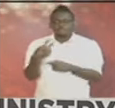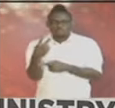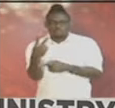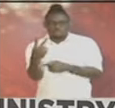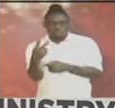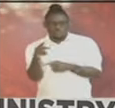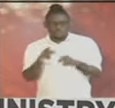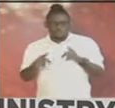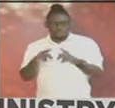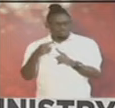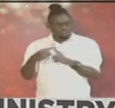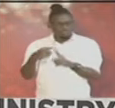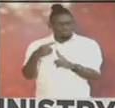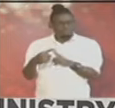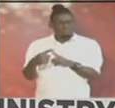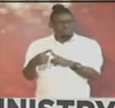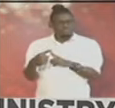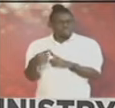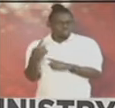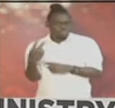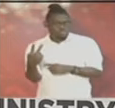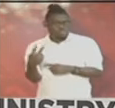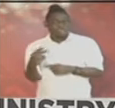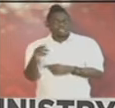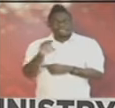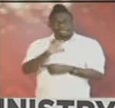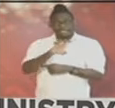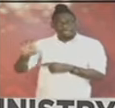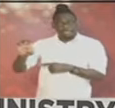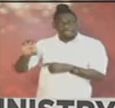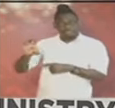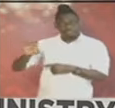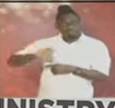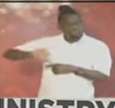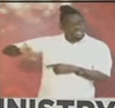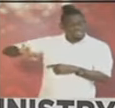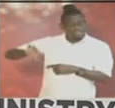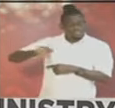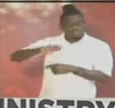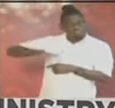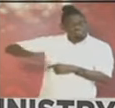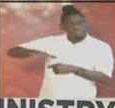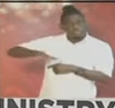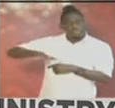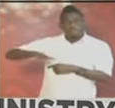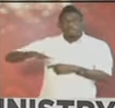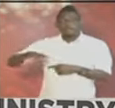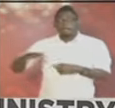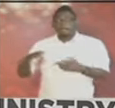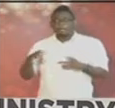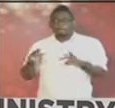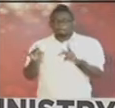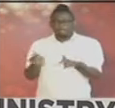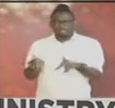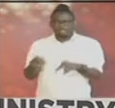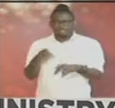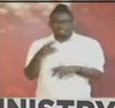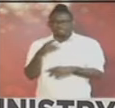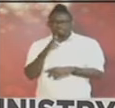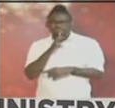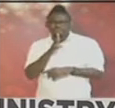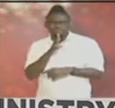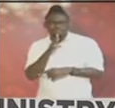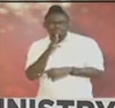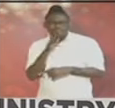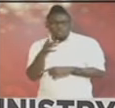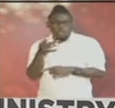confirmed positive cases in our county. At first glance, someone might be tempted to attribute our low numbers to our